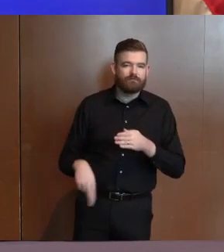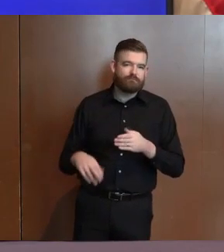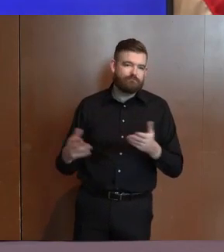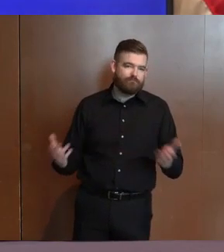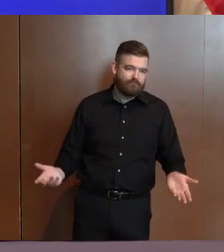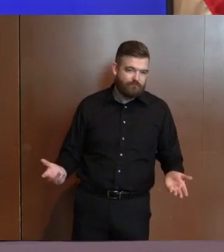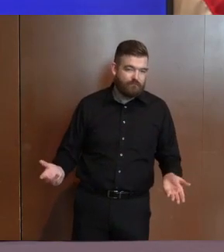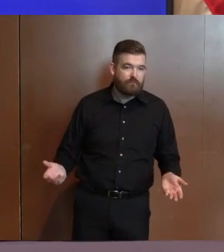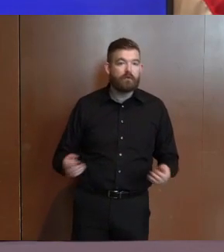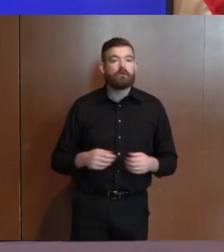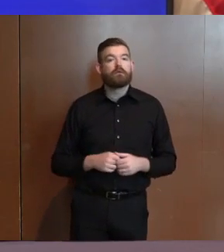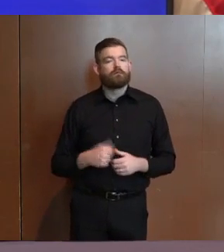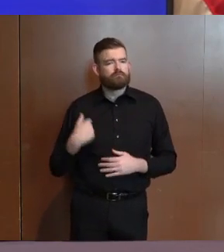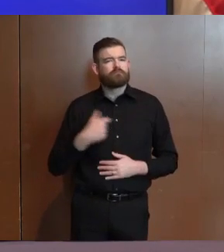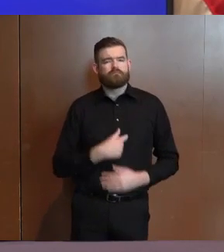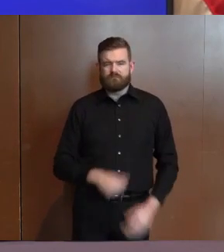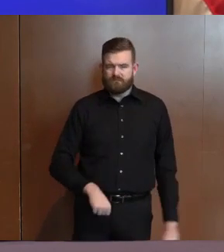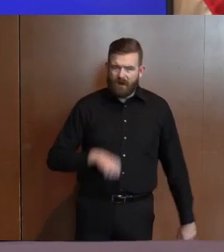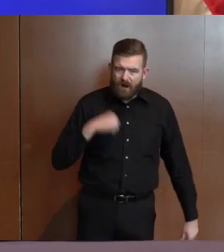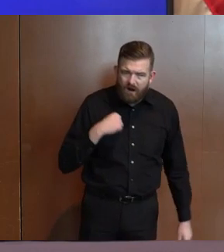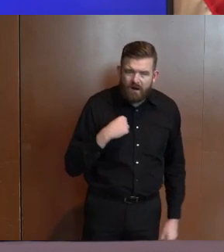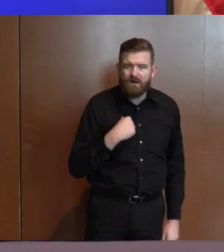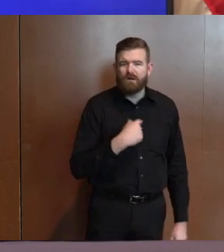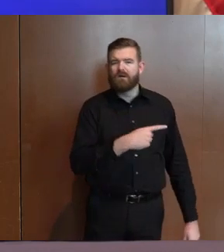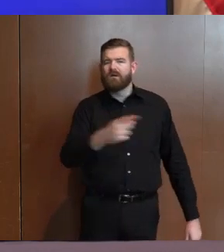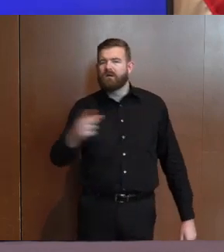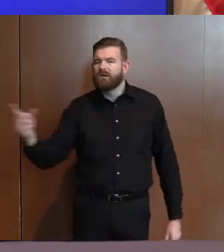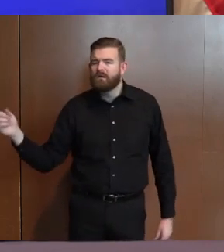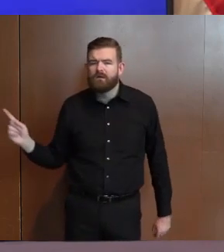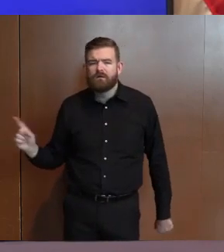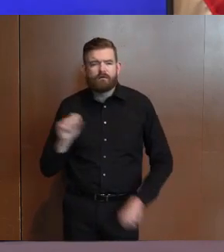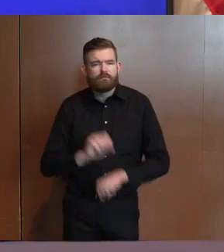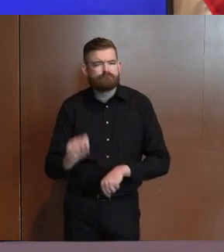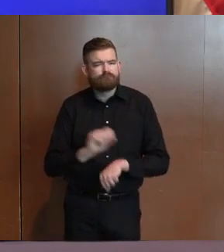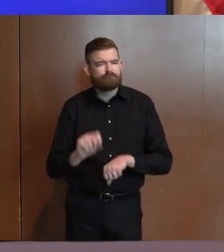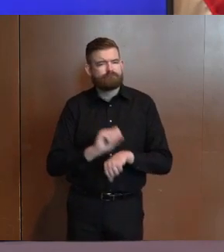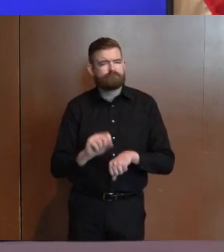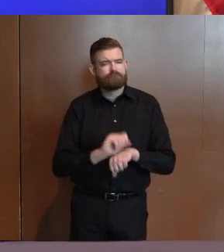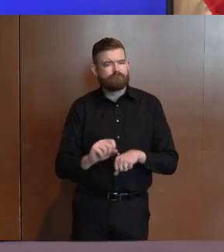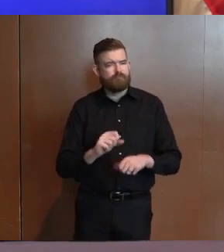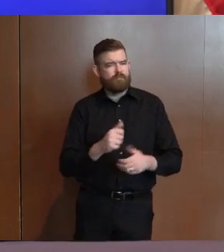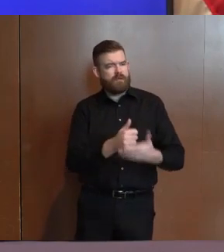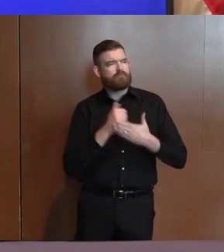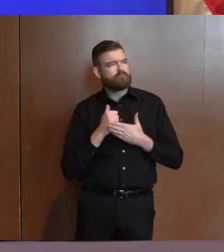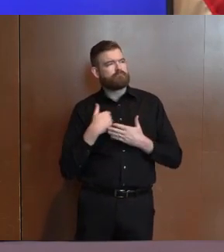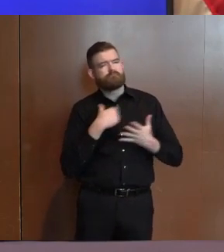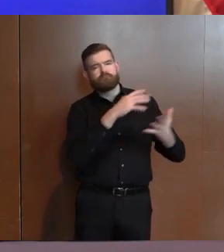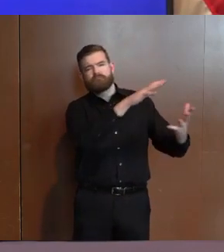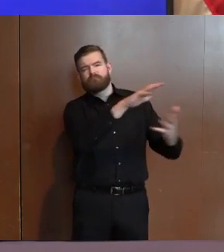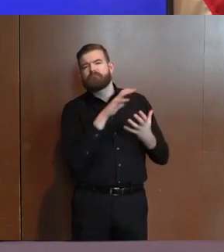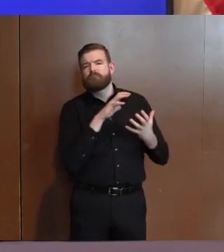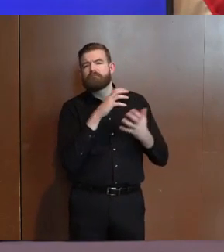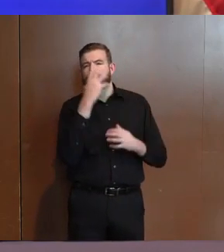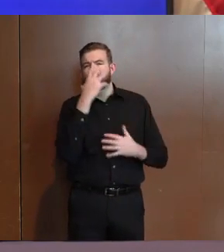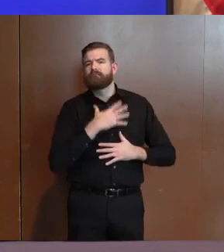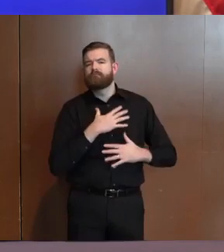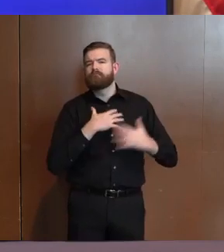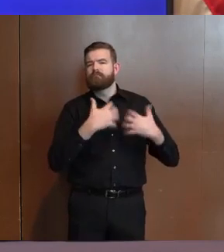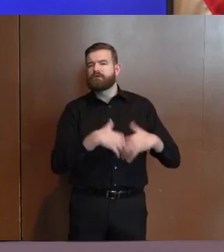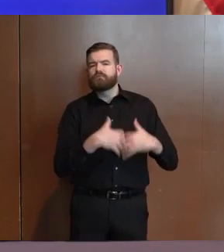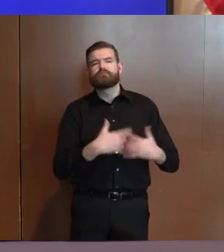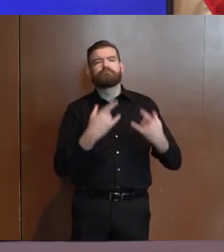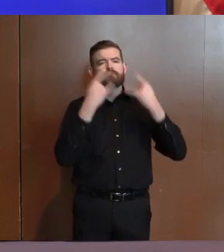folks to get the ventilators from the federal government, to find the PPE and acquire it, the efforts to